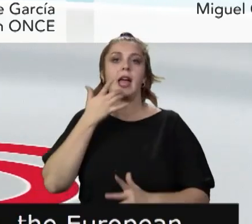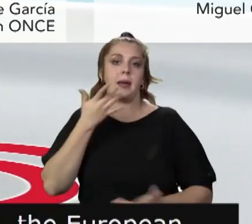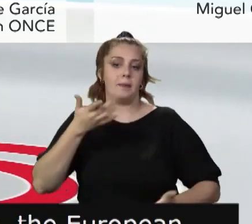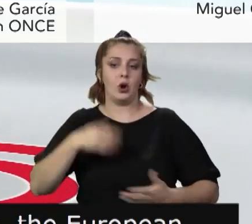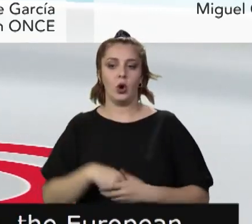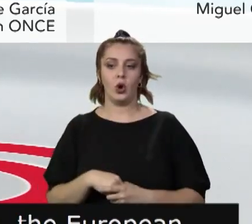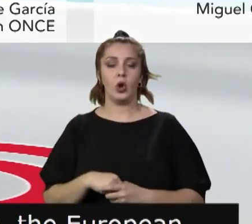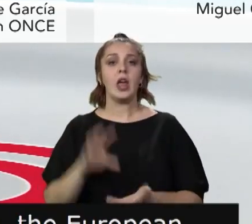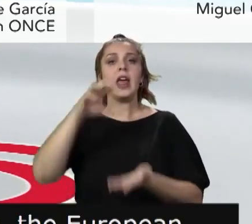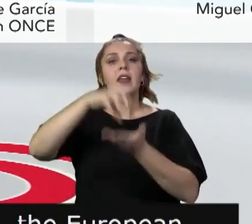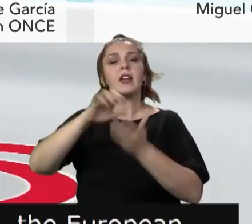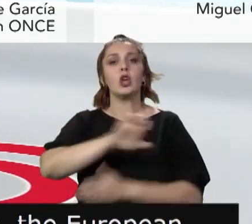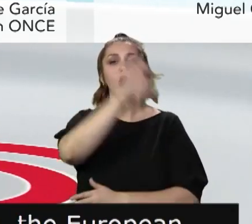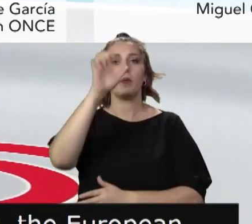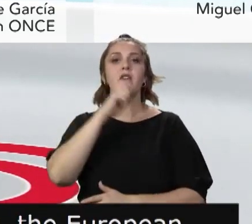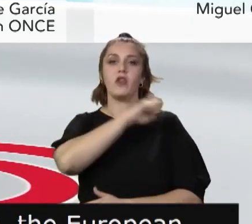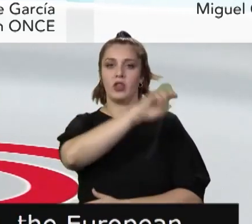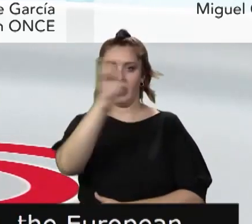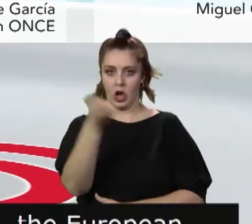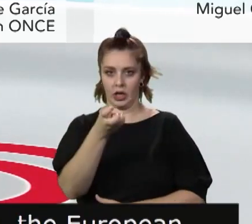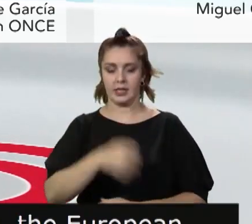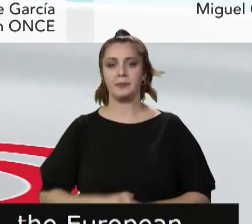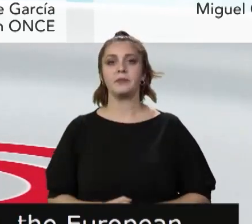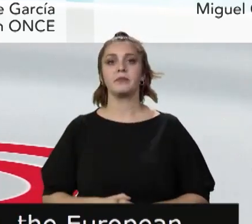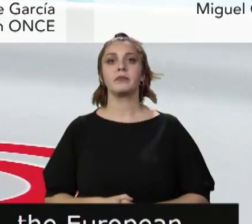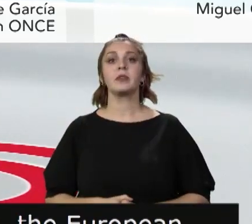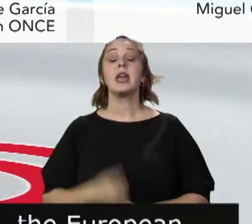at promoting social inclusivity